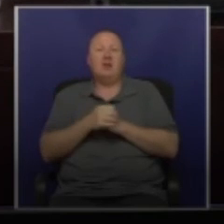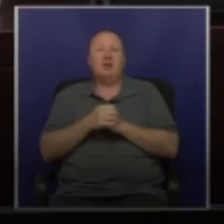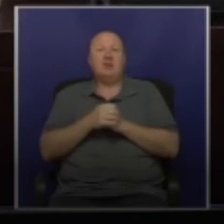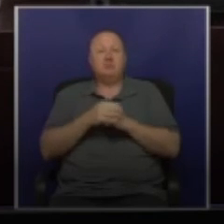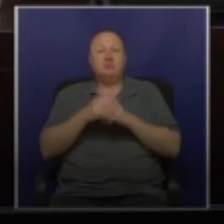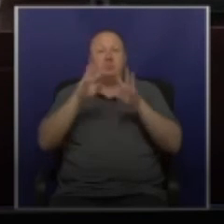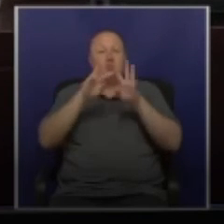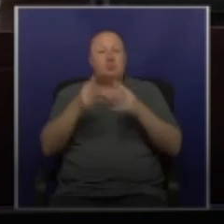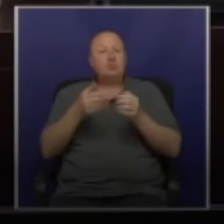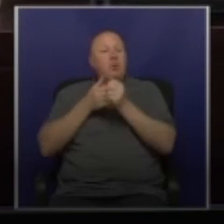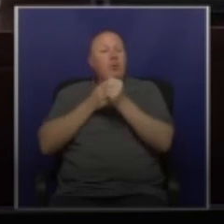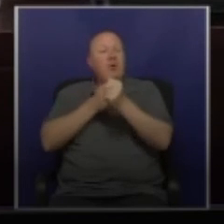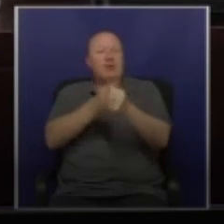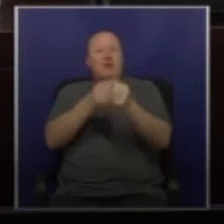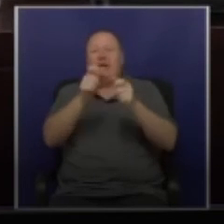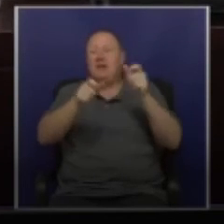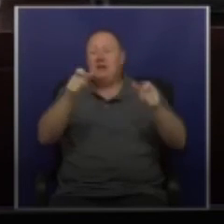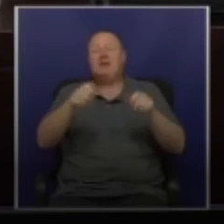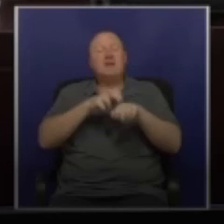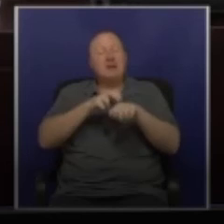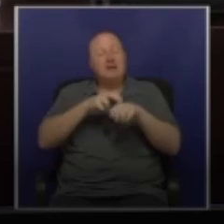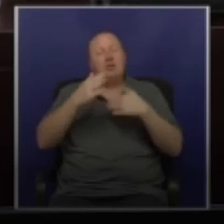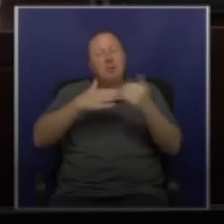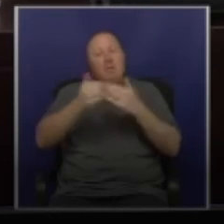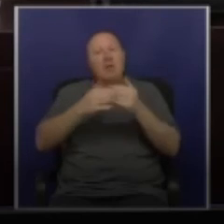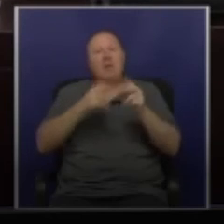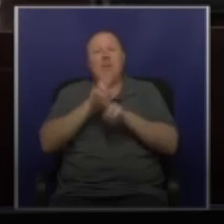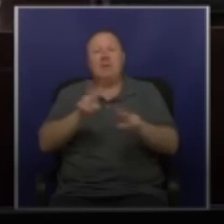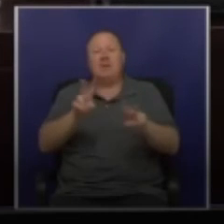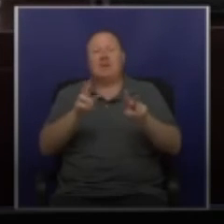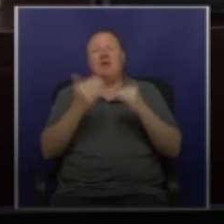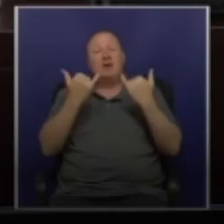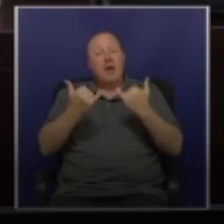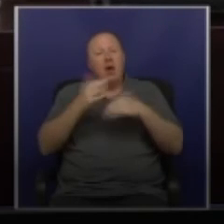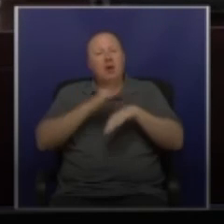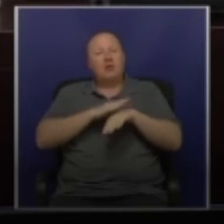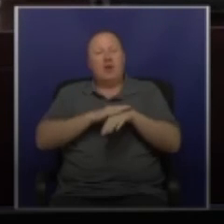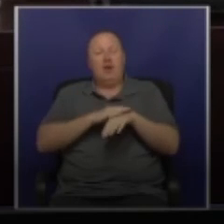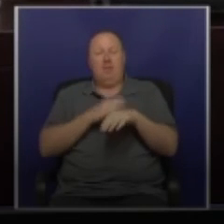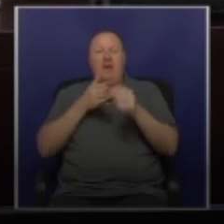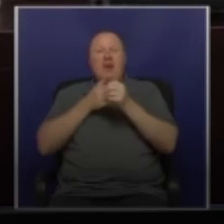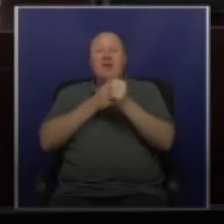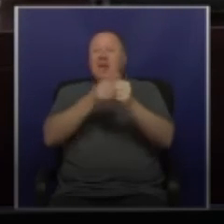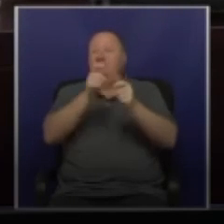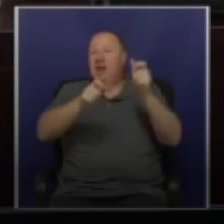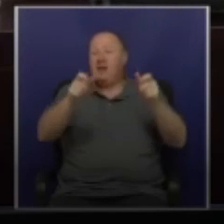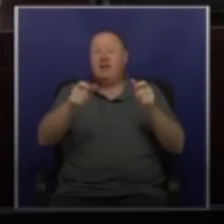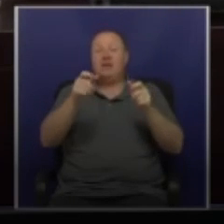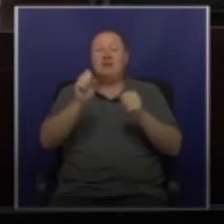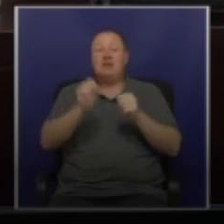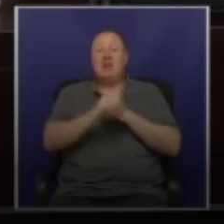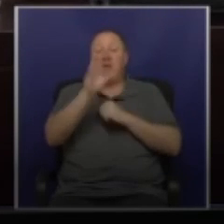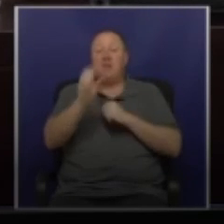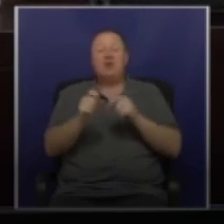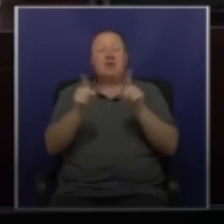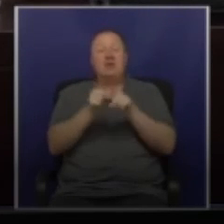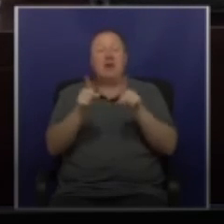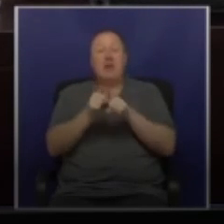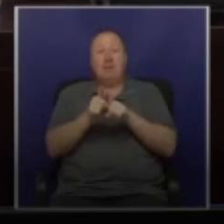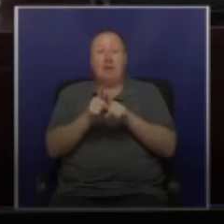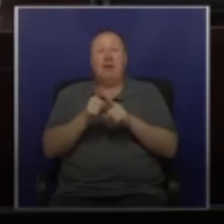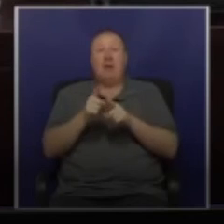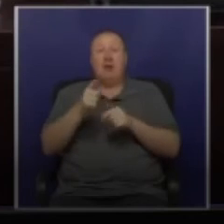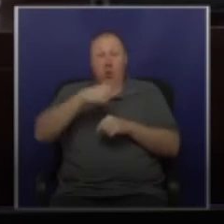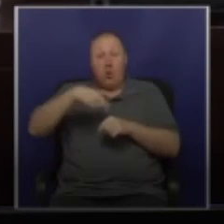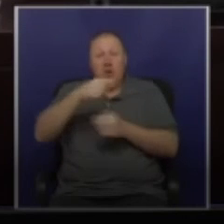come together and start building the conditions for peace. Now is the time for leaders from across South Africa to unite on the basis of our